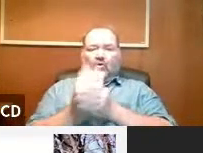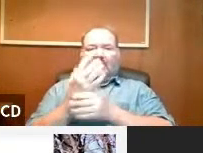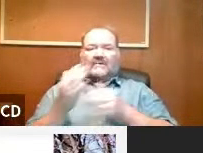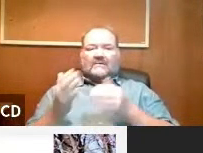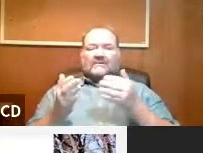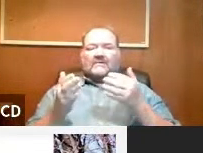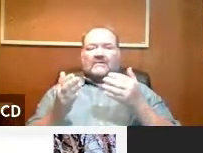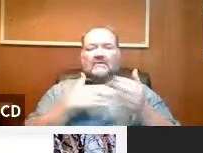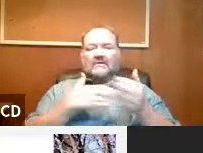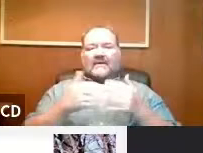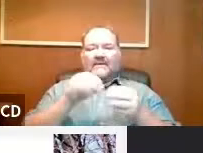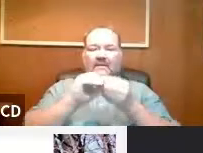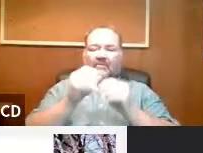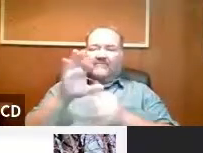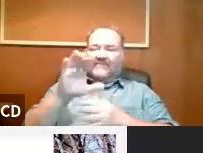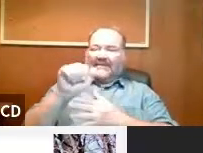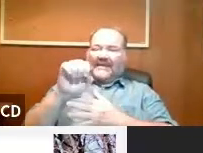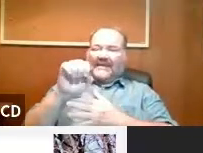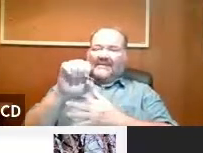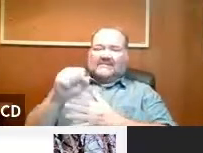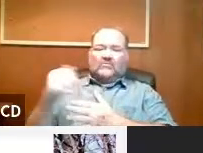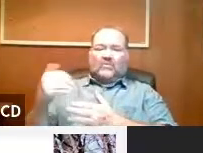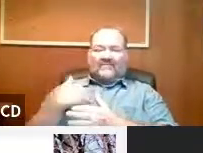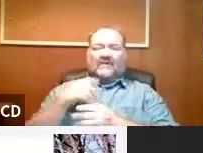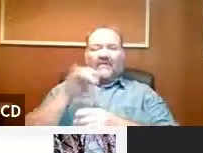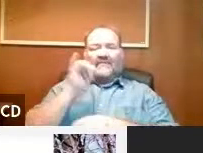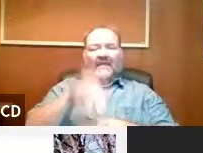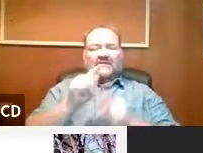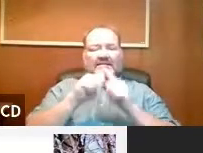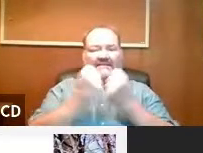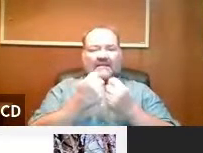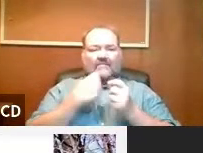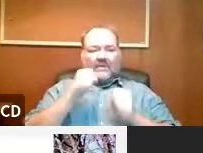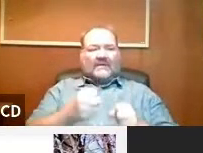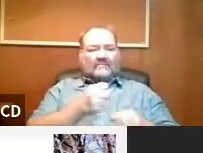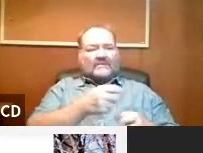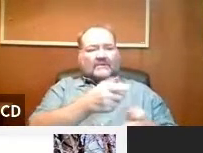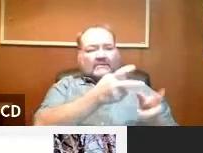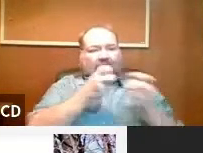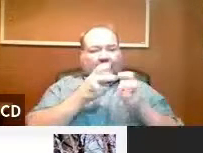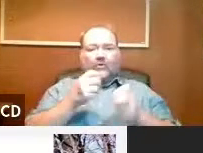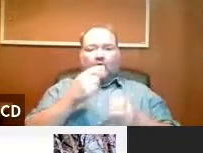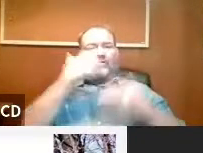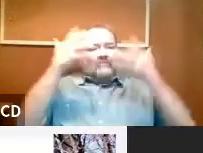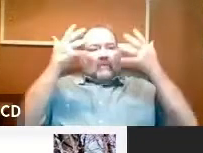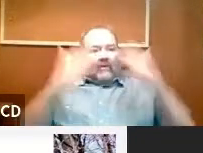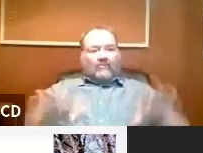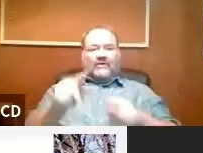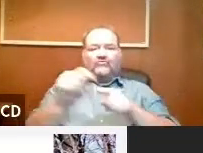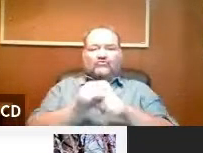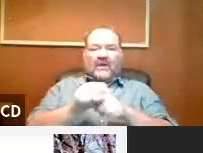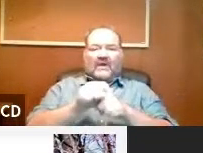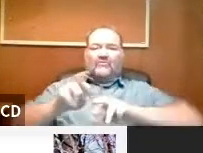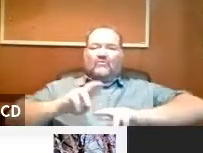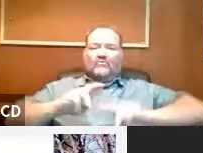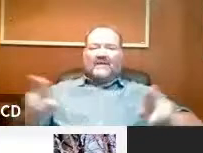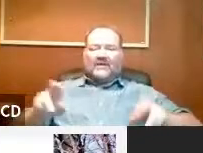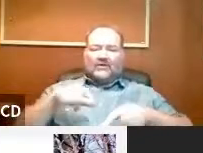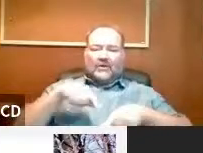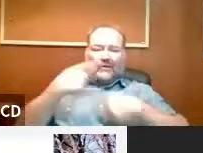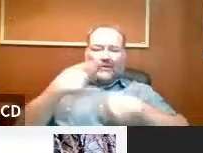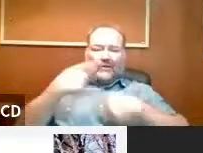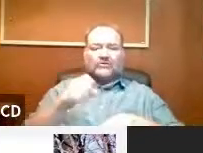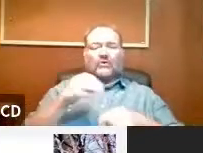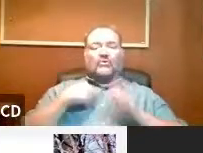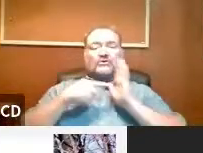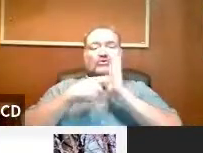cases we have. So that's our team that we can pull from right now that's trained and ready to go. And so we represent that as